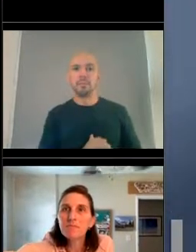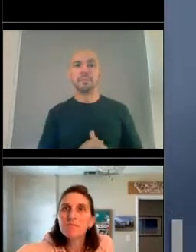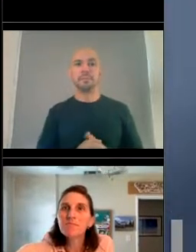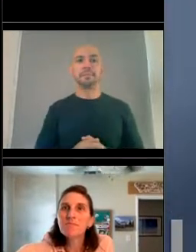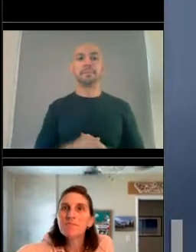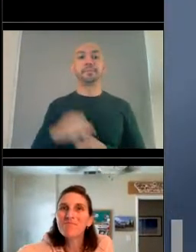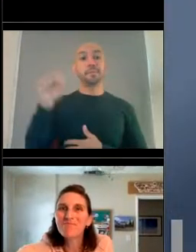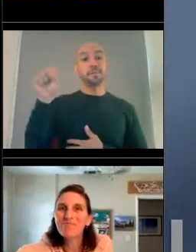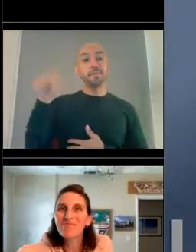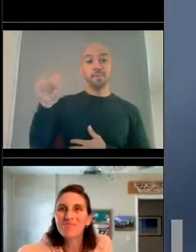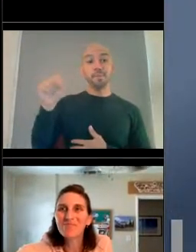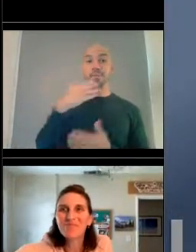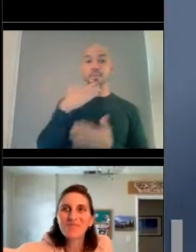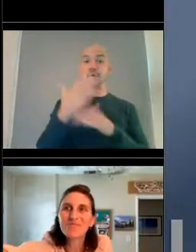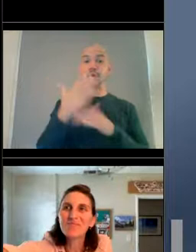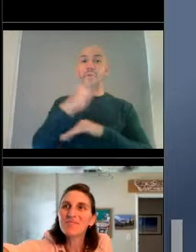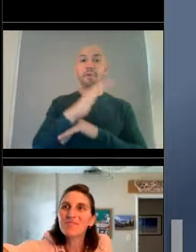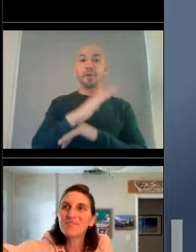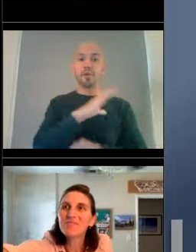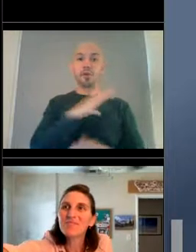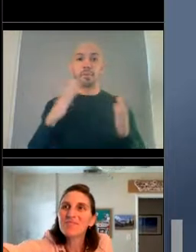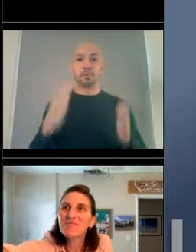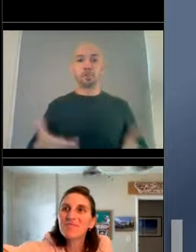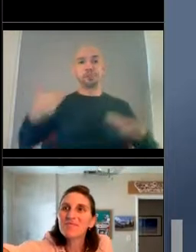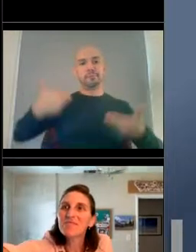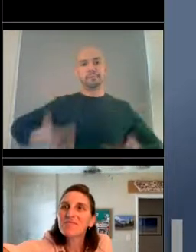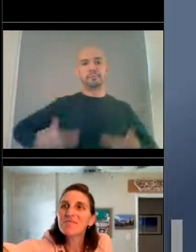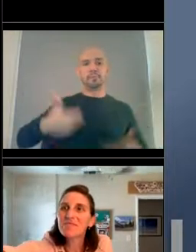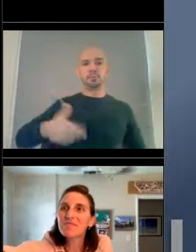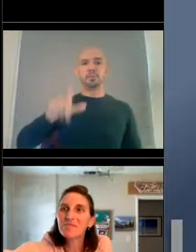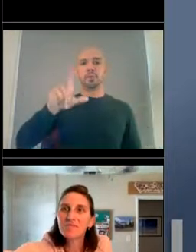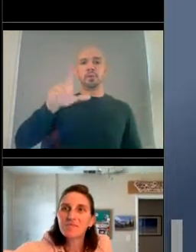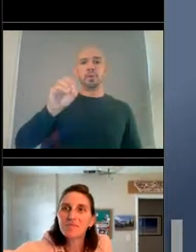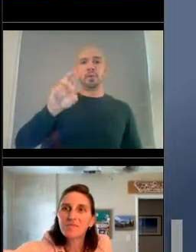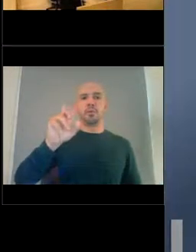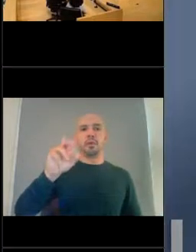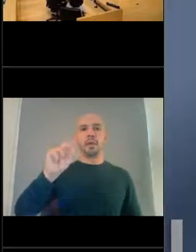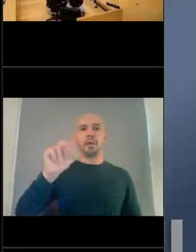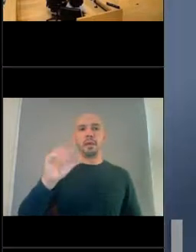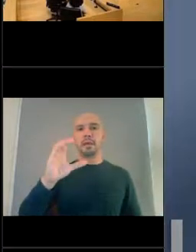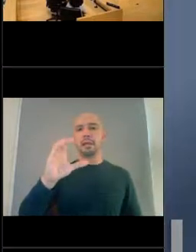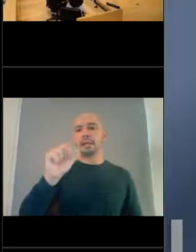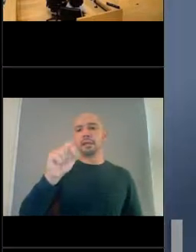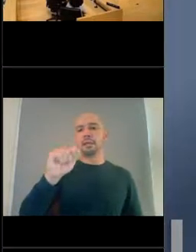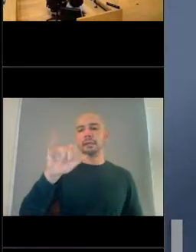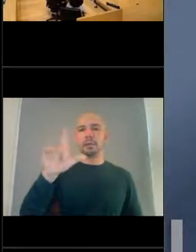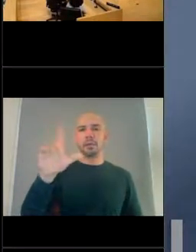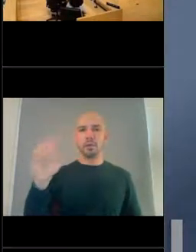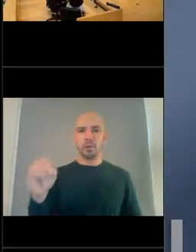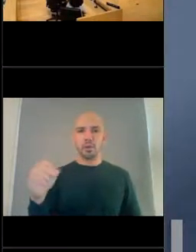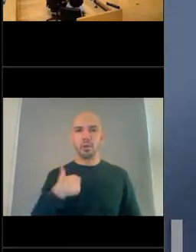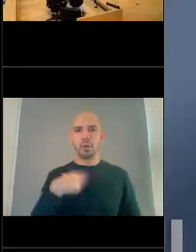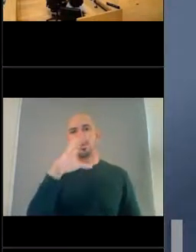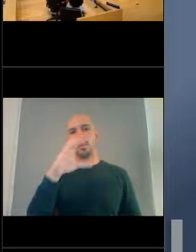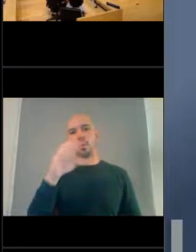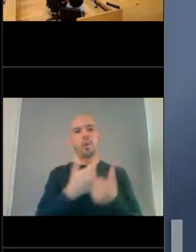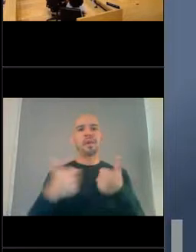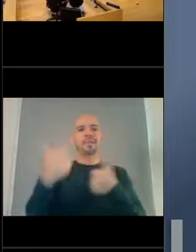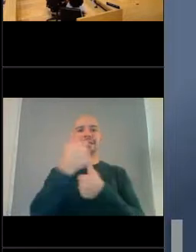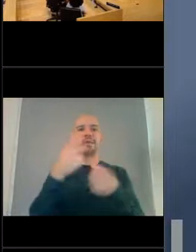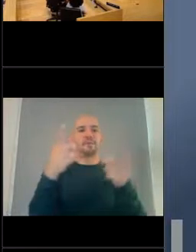yes good afternoon commissioners this is uh lorena castillo i'm the co-executive director of groundwork richmond thank you for